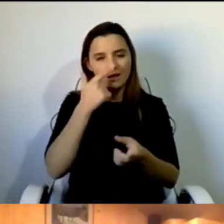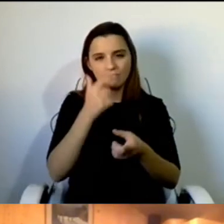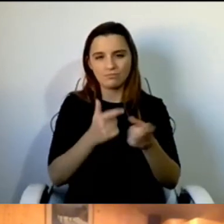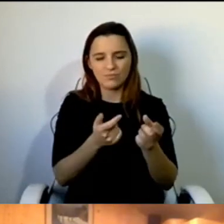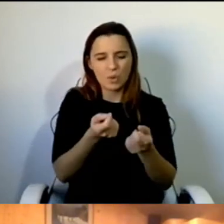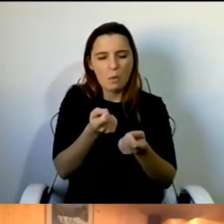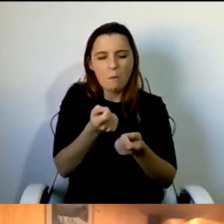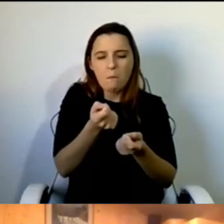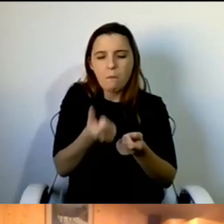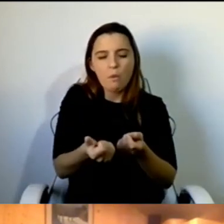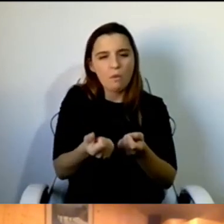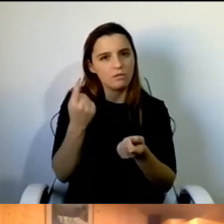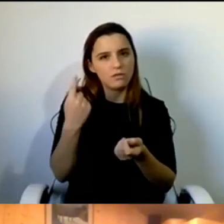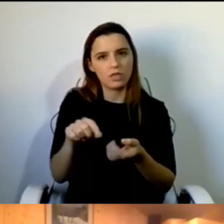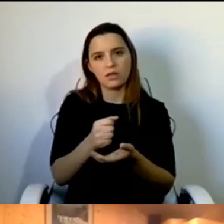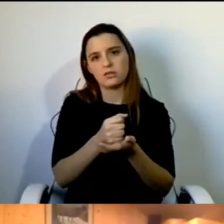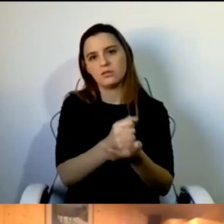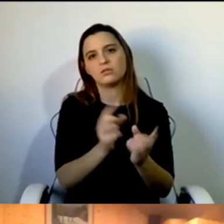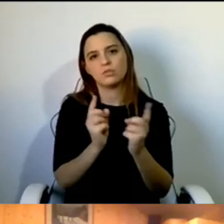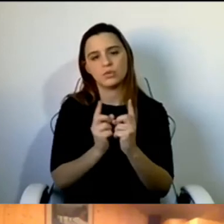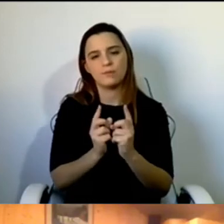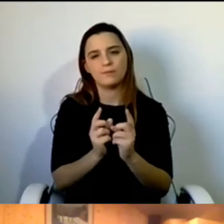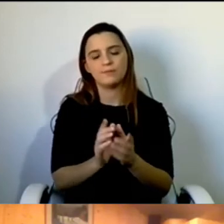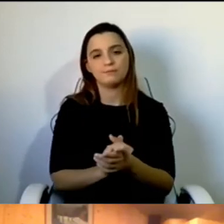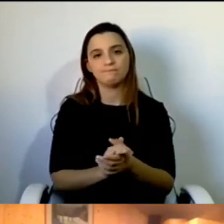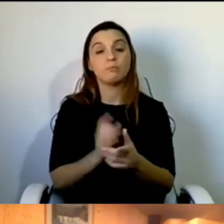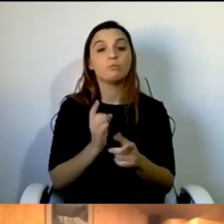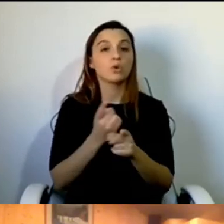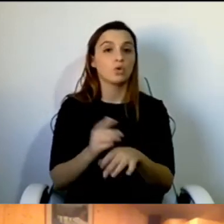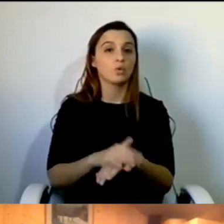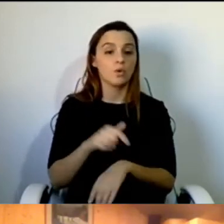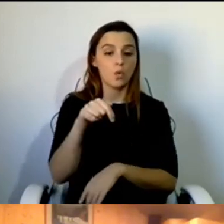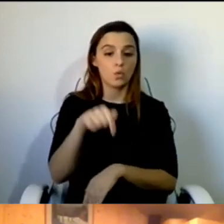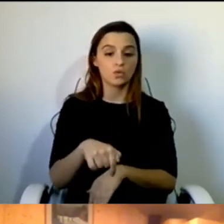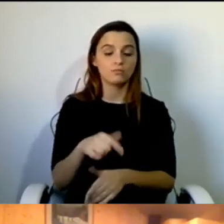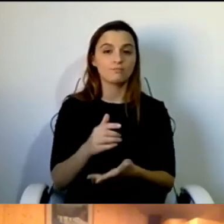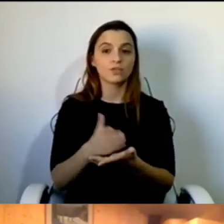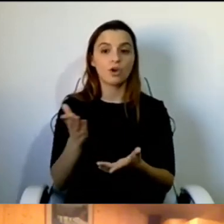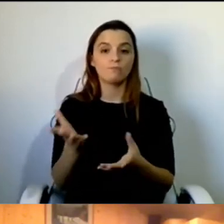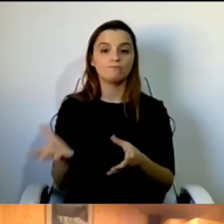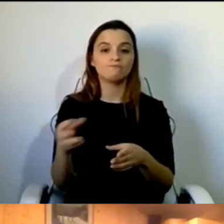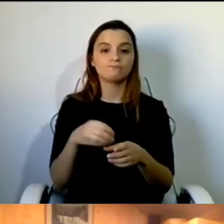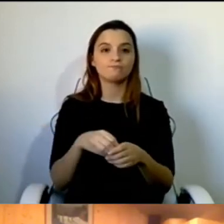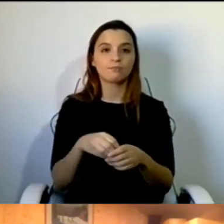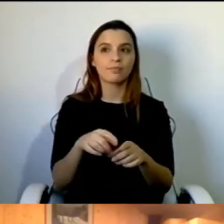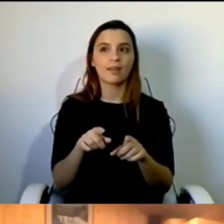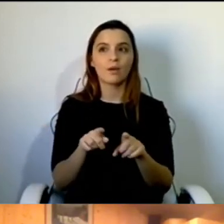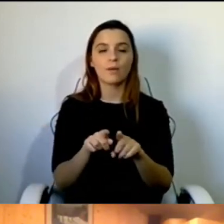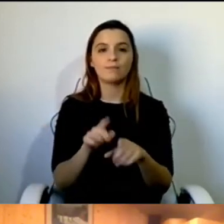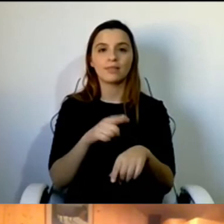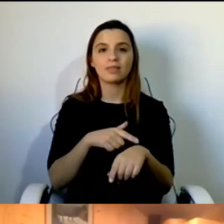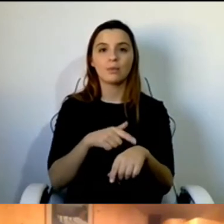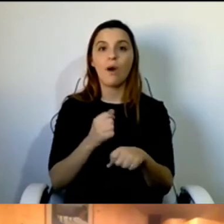today, they only count what they call active time. So for example, if you go on to the